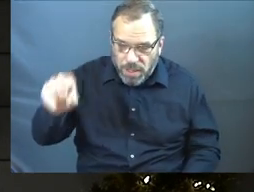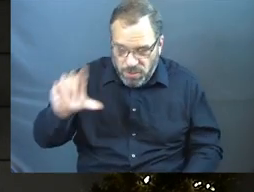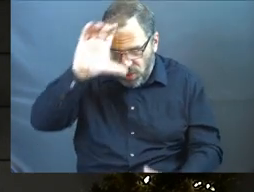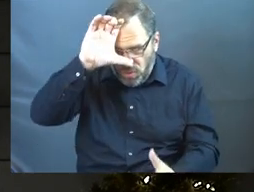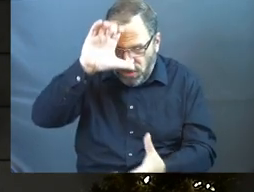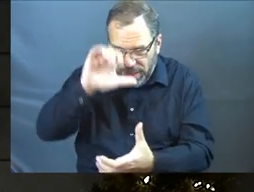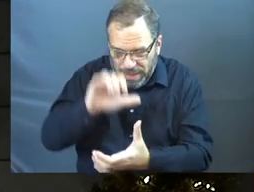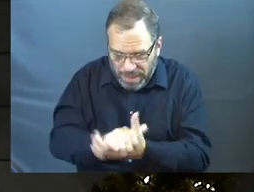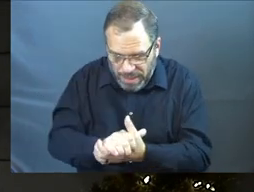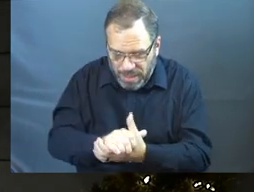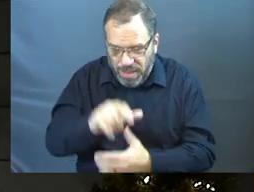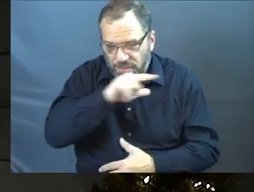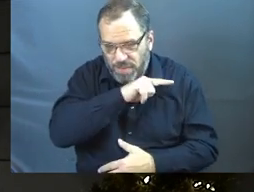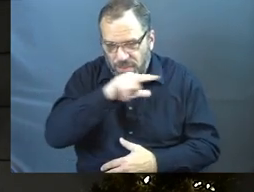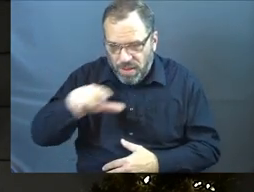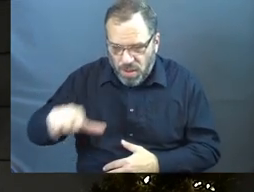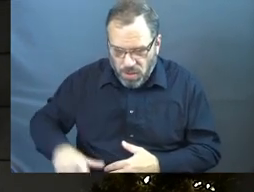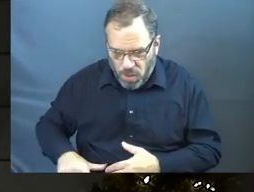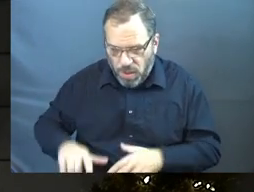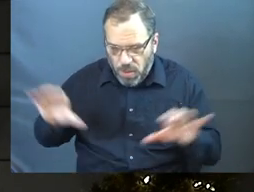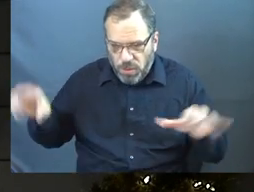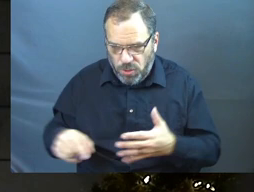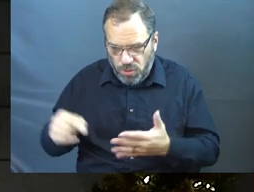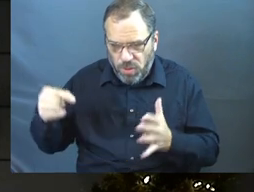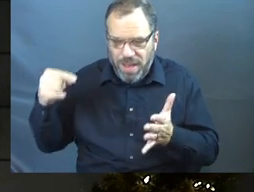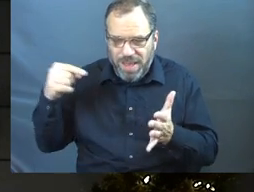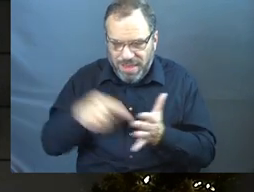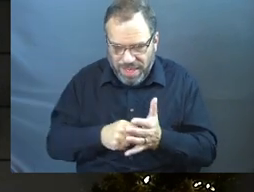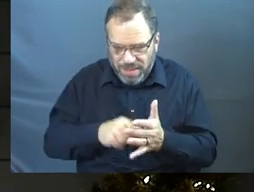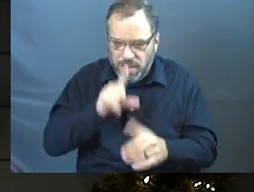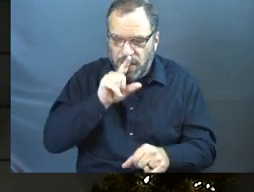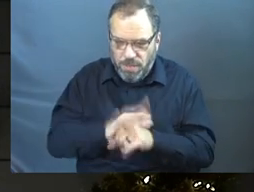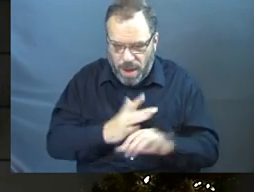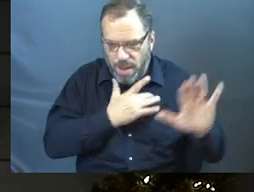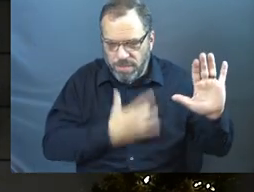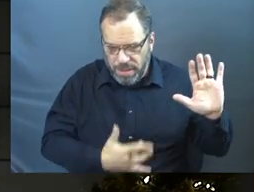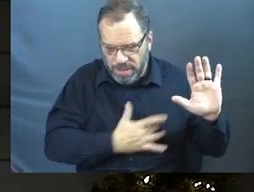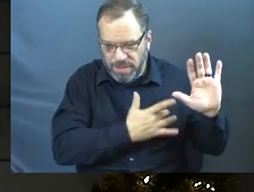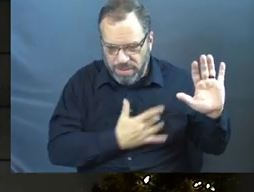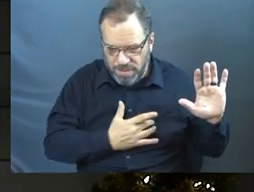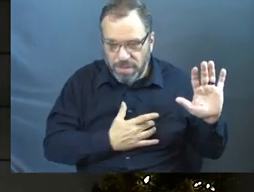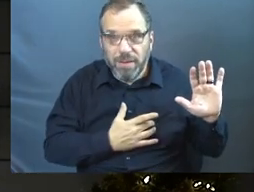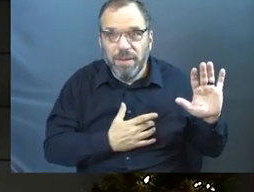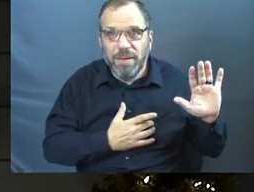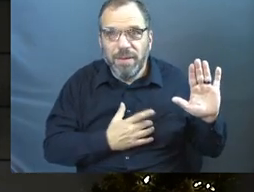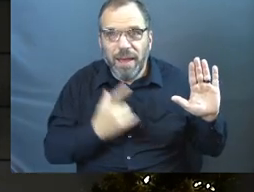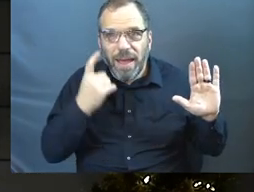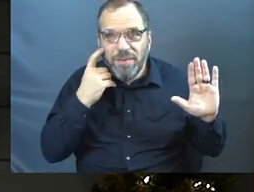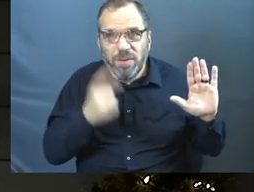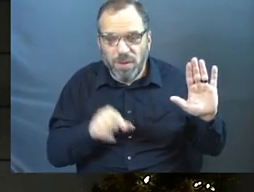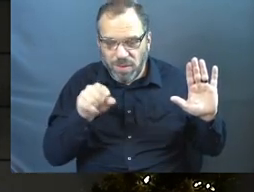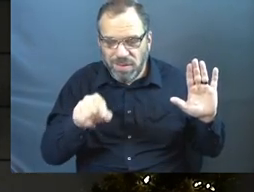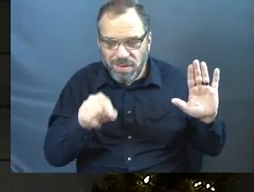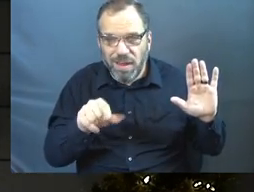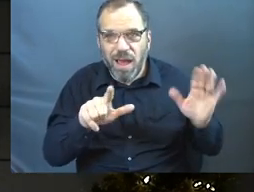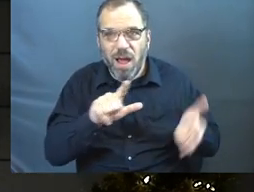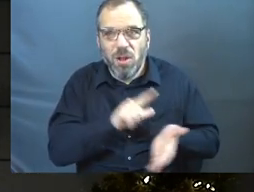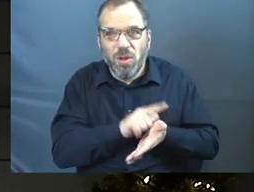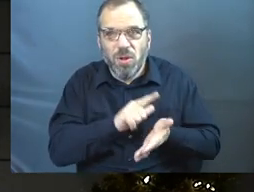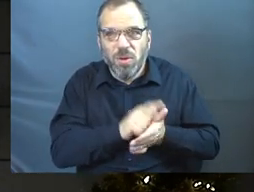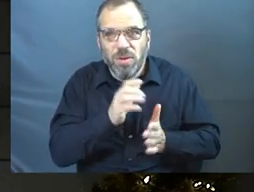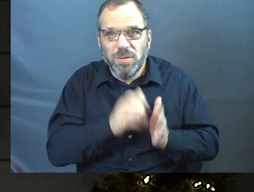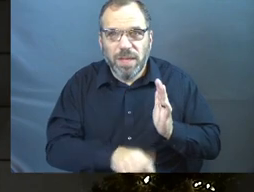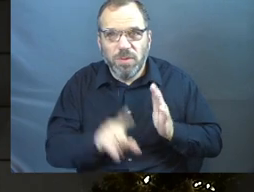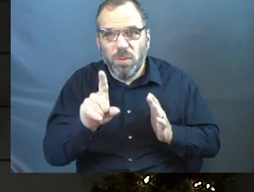you believed that the Lord would do what he said. Do you see that? You are blessed because